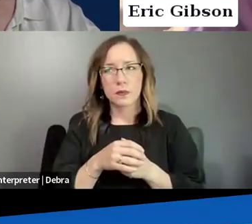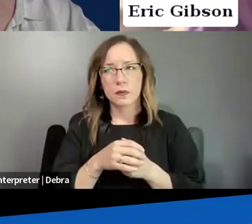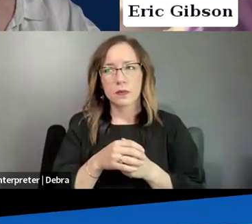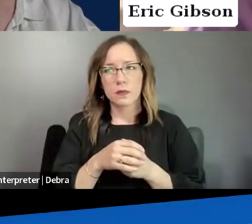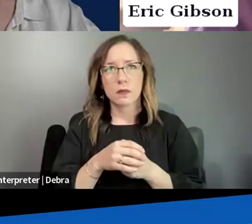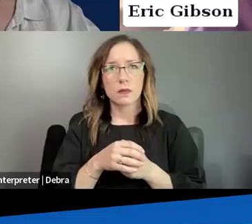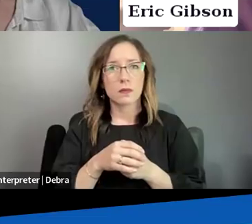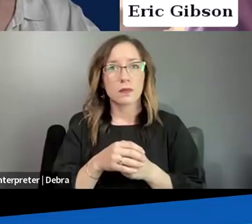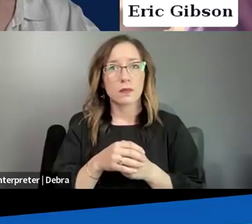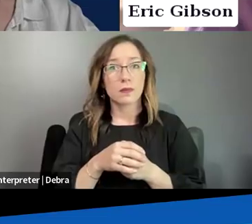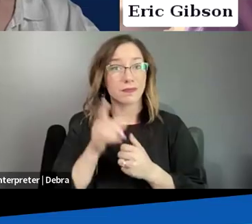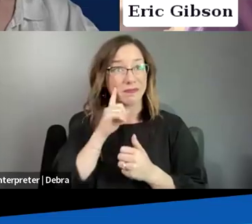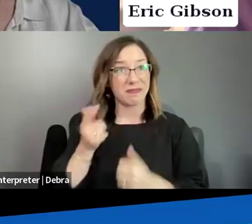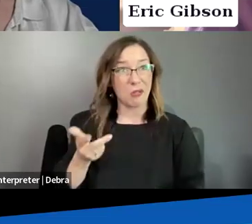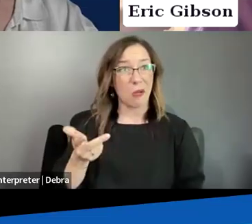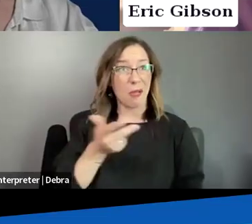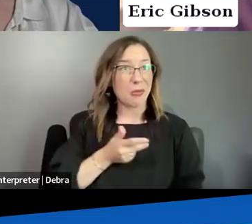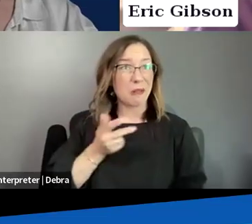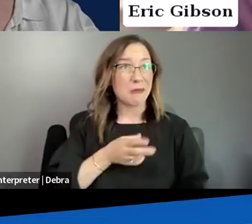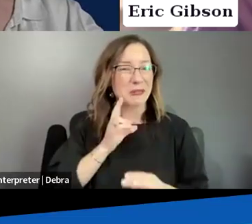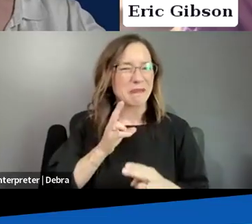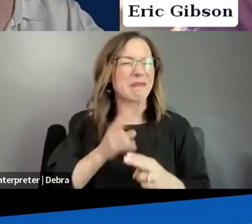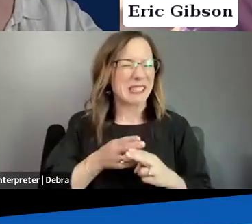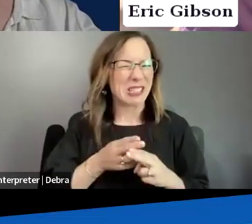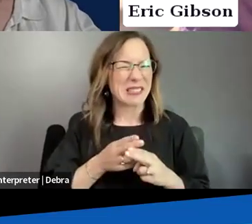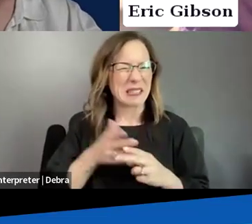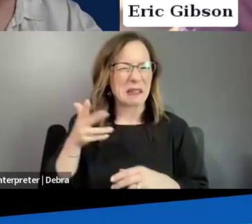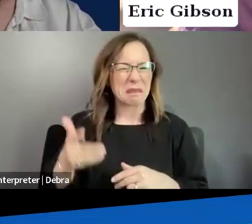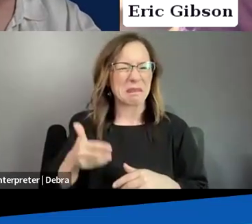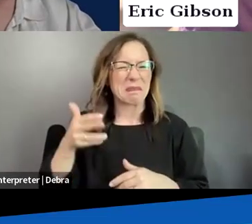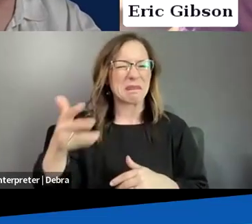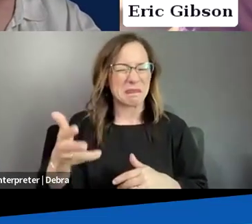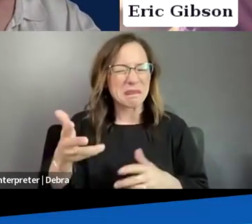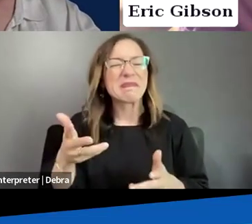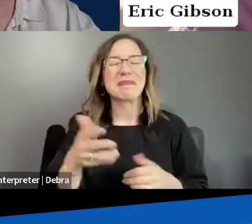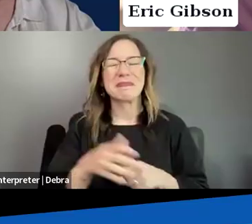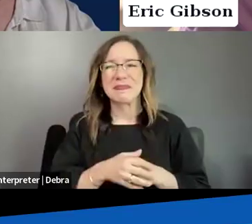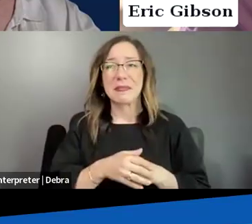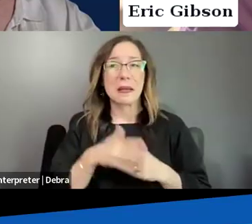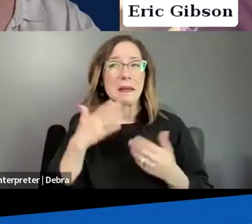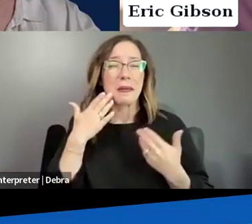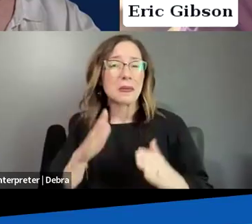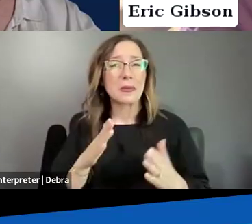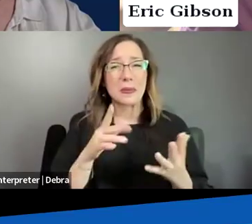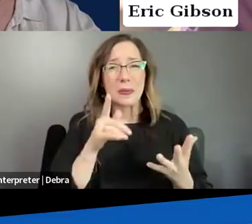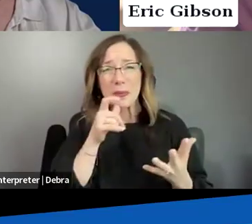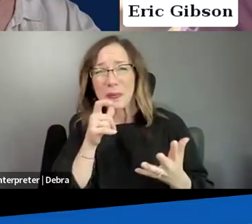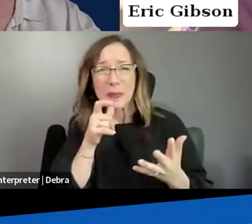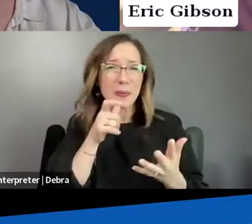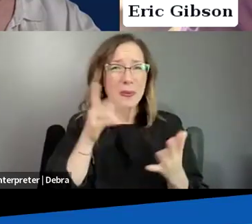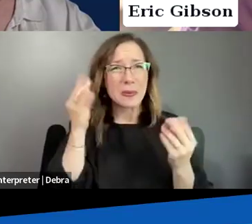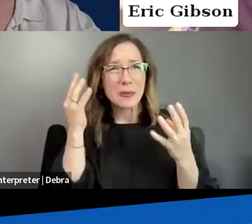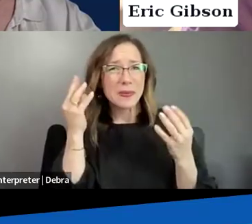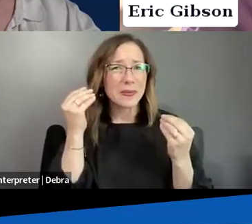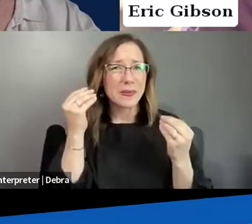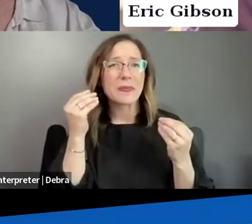I think maybe all three of us brought this up at different points. I'm not sure who we were thinking about